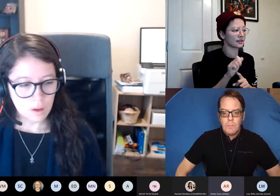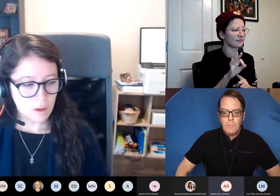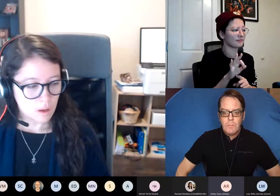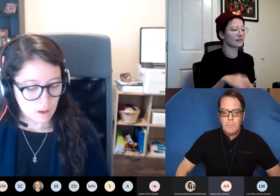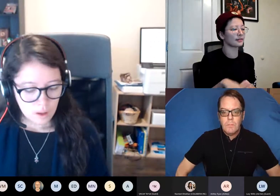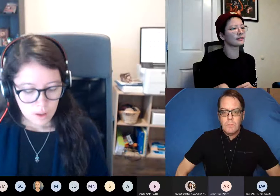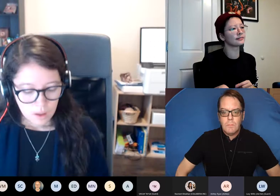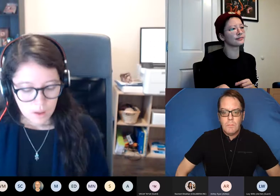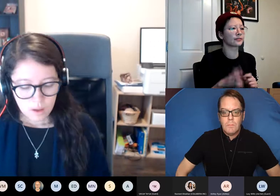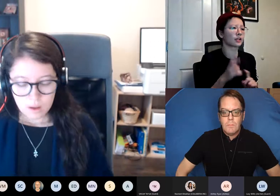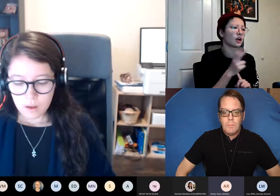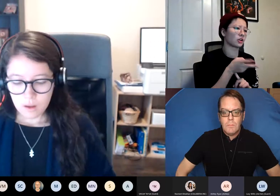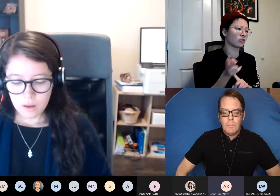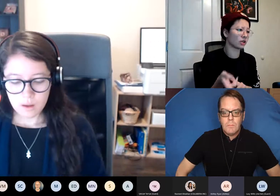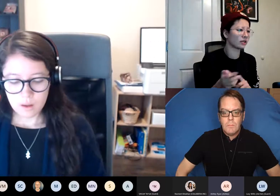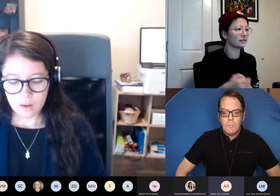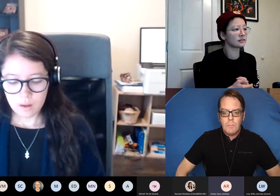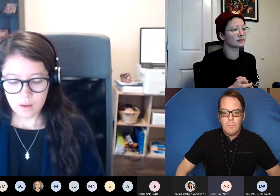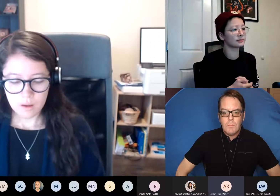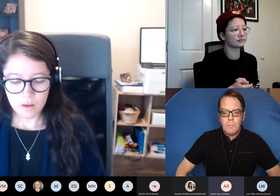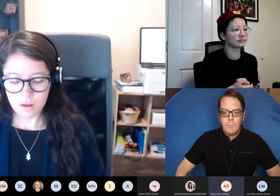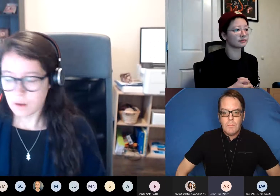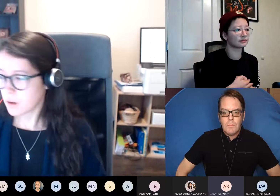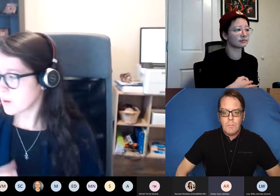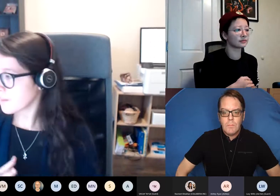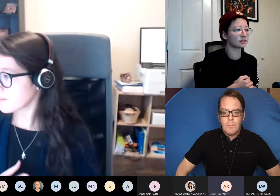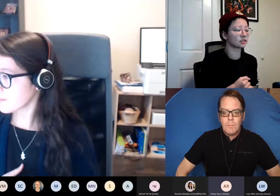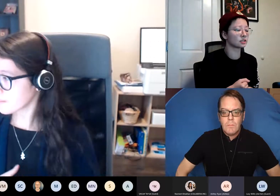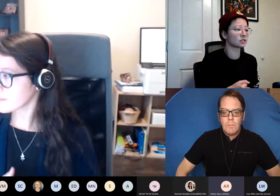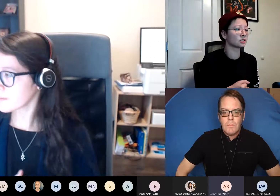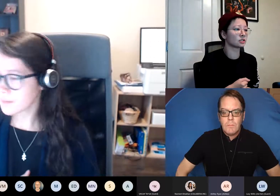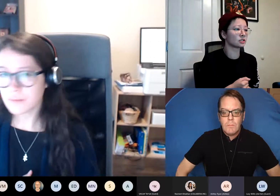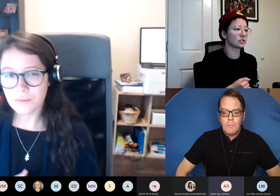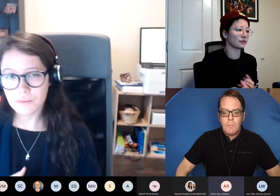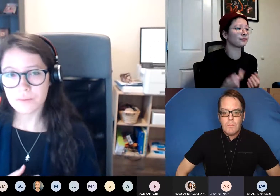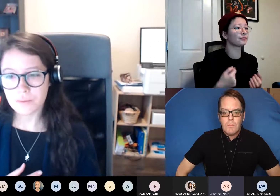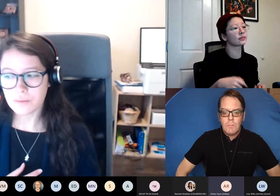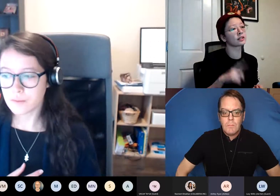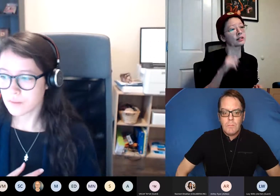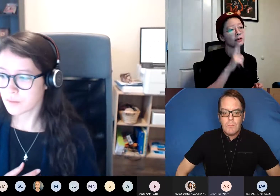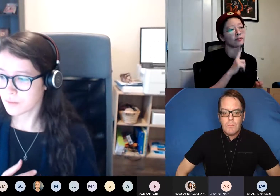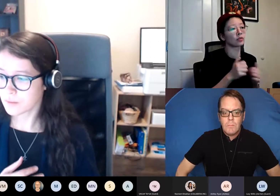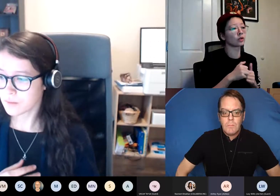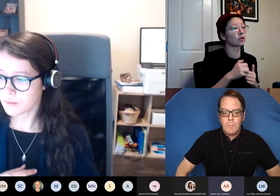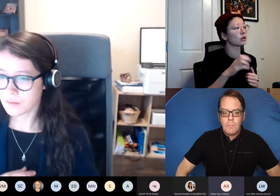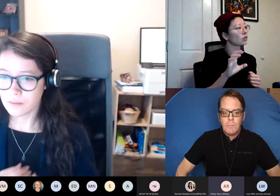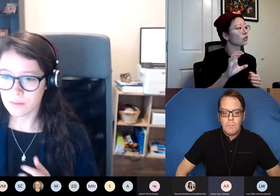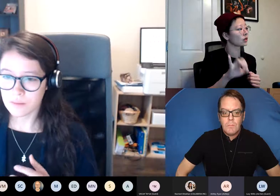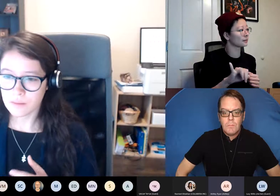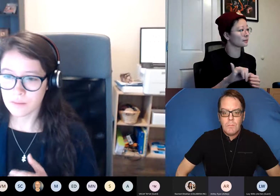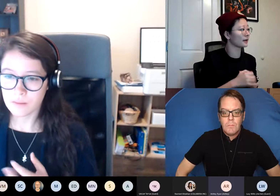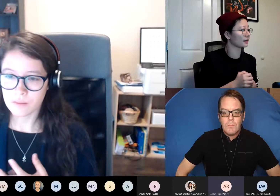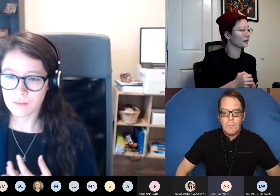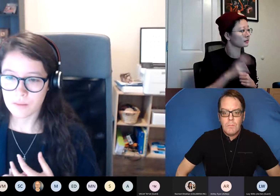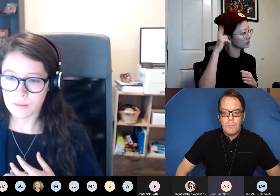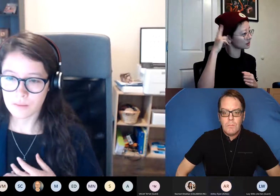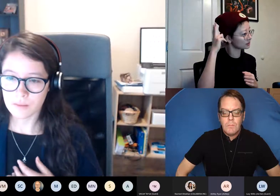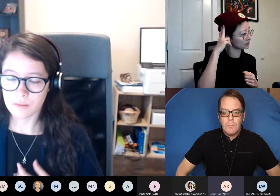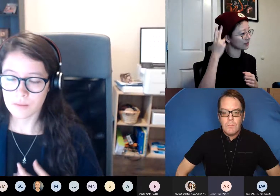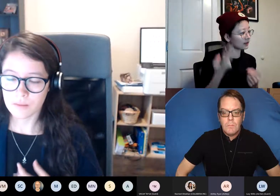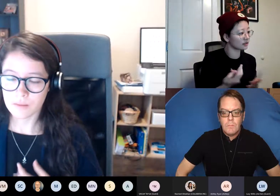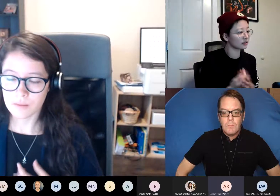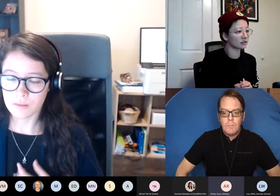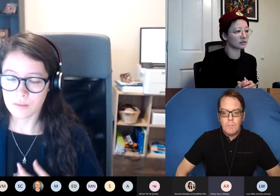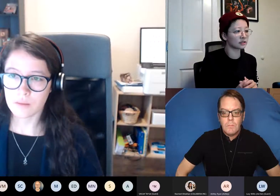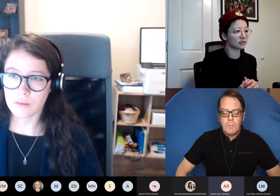far as the culture and the community, they may be a little bit more distant. We have individuals who identify themselves as hard of hearing.